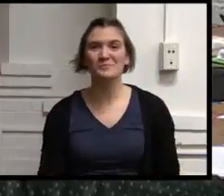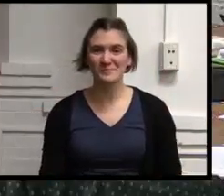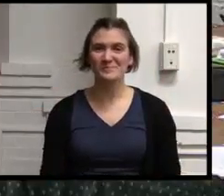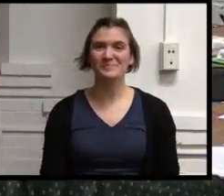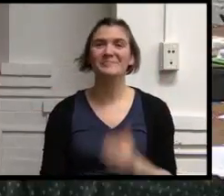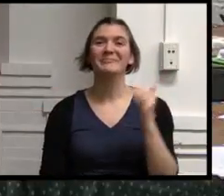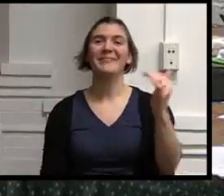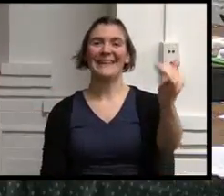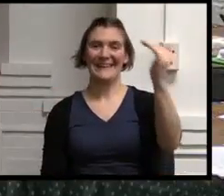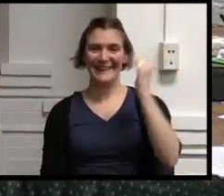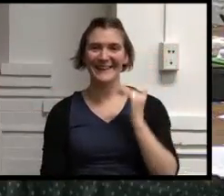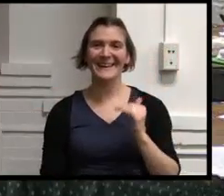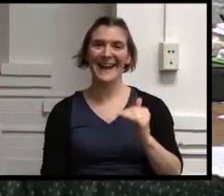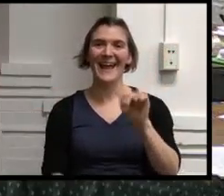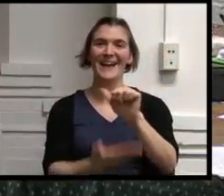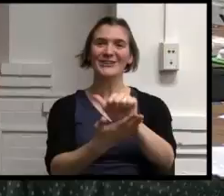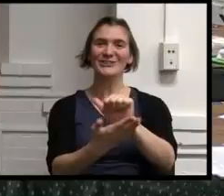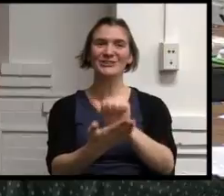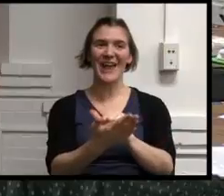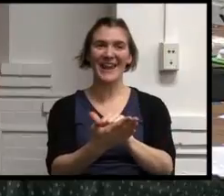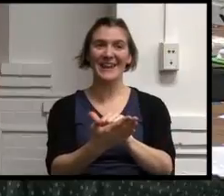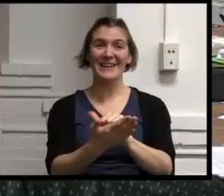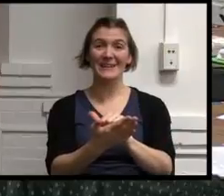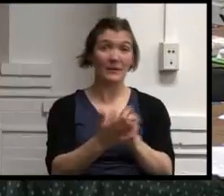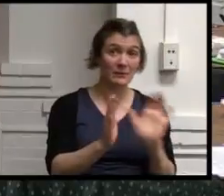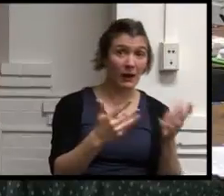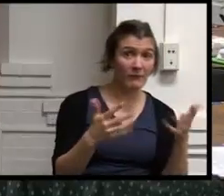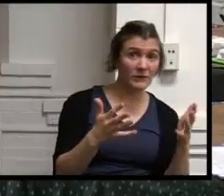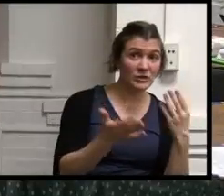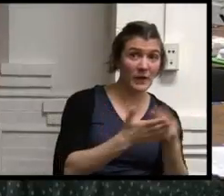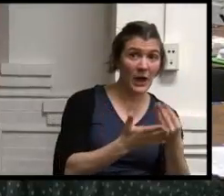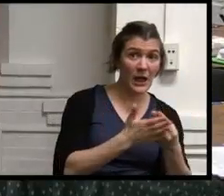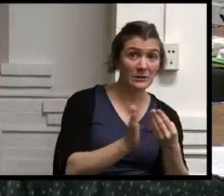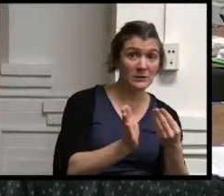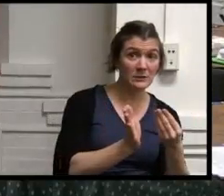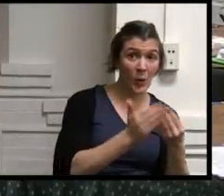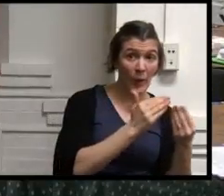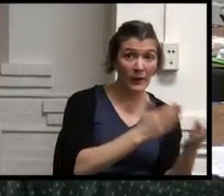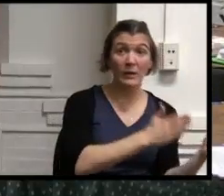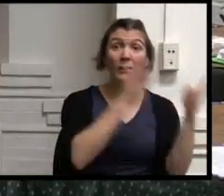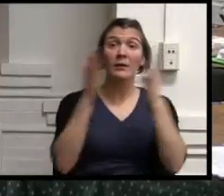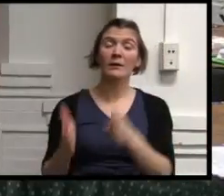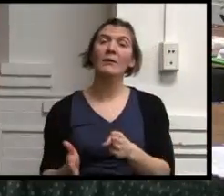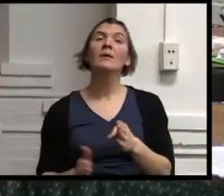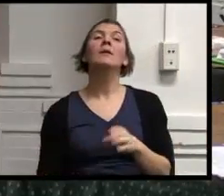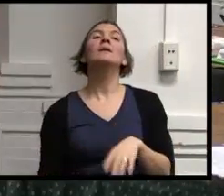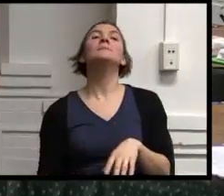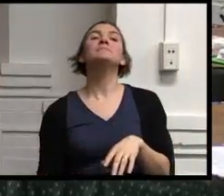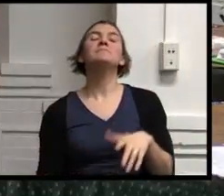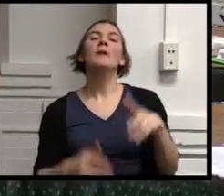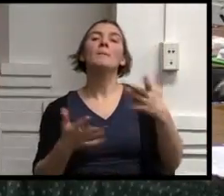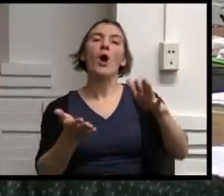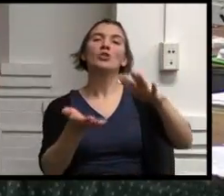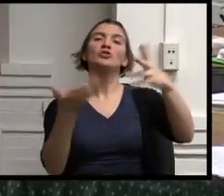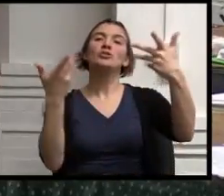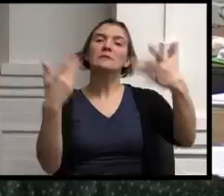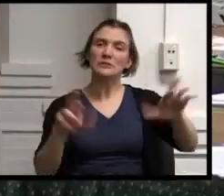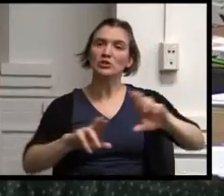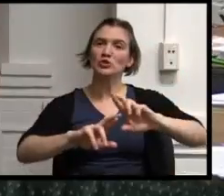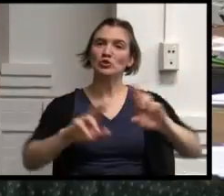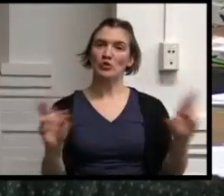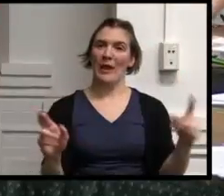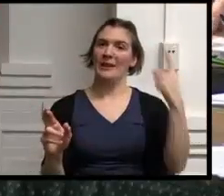The next item on tonight's agenda, if we're finished with our financial reports, is the partial release of the open space